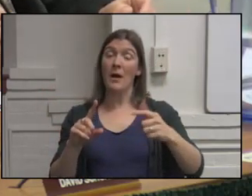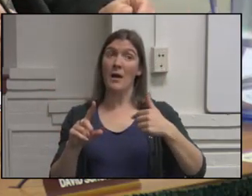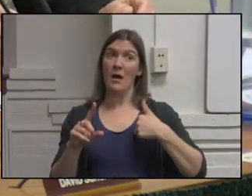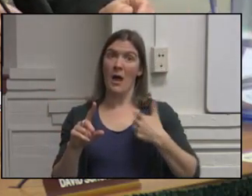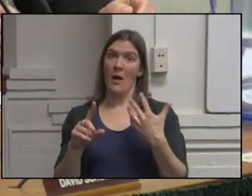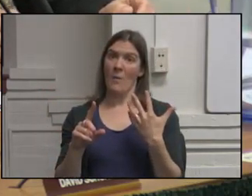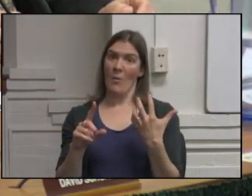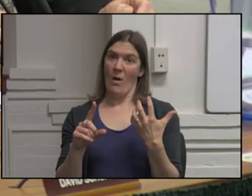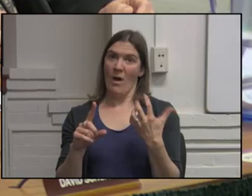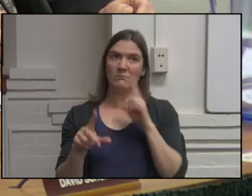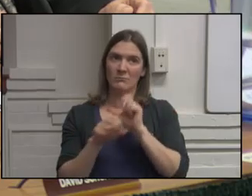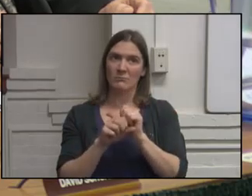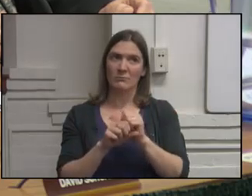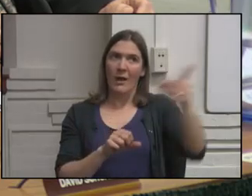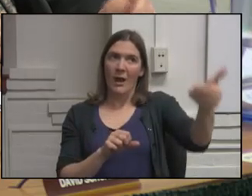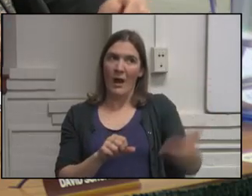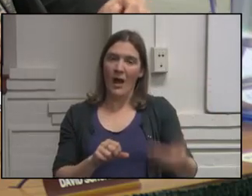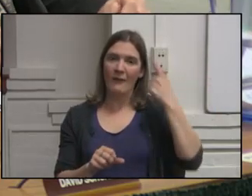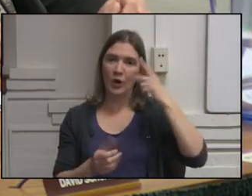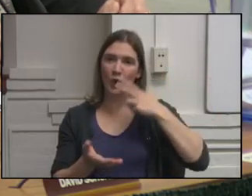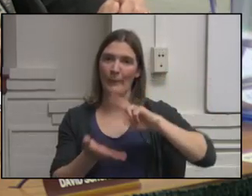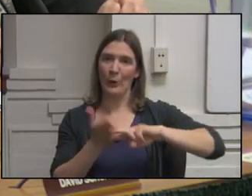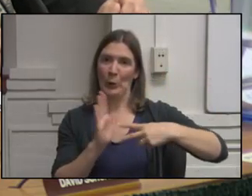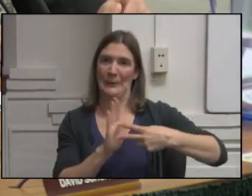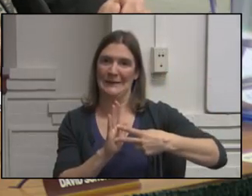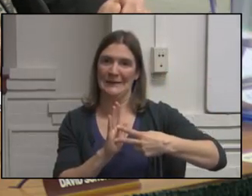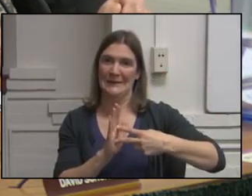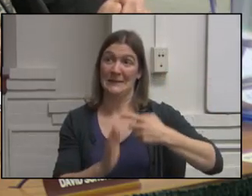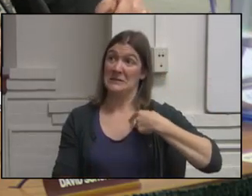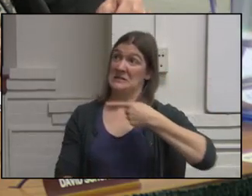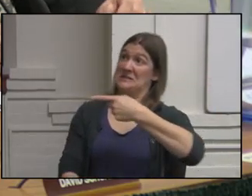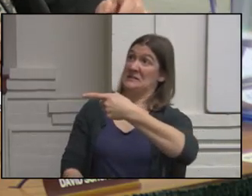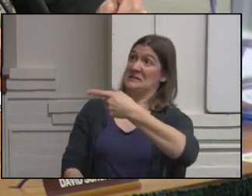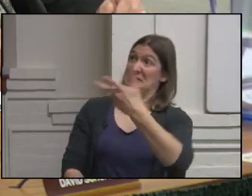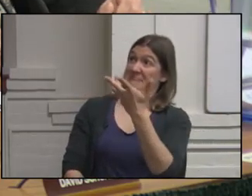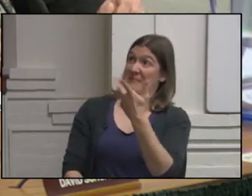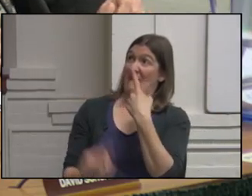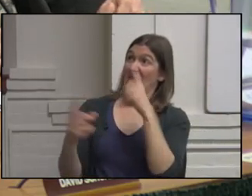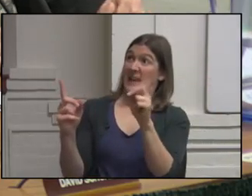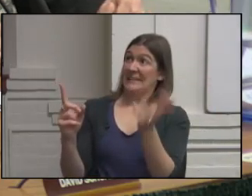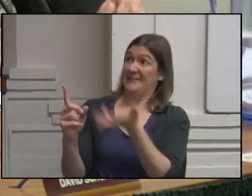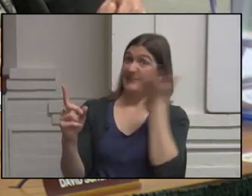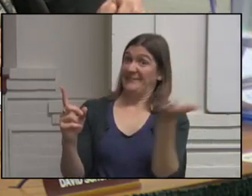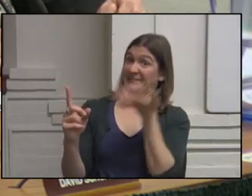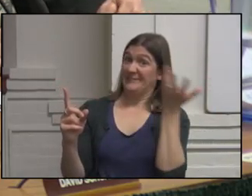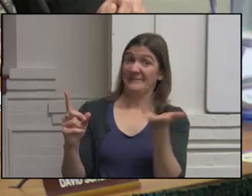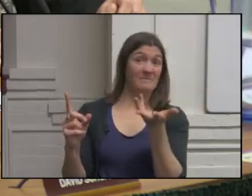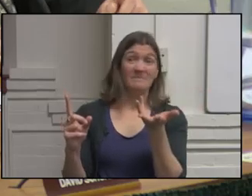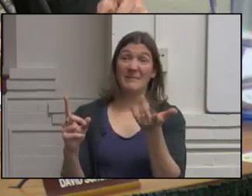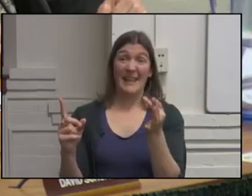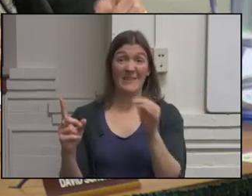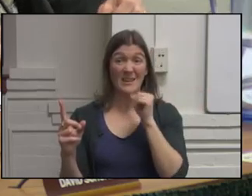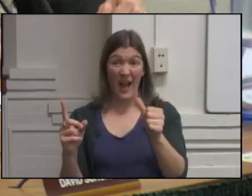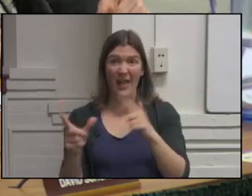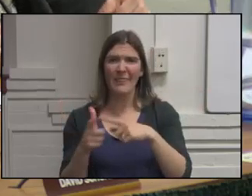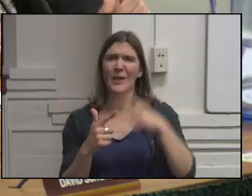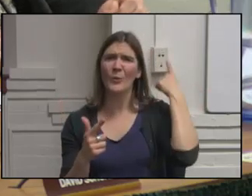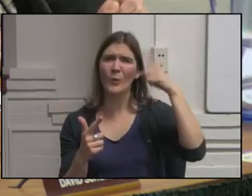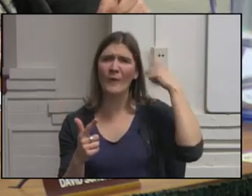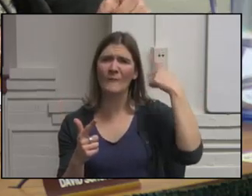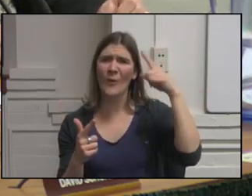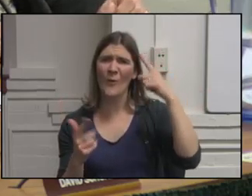general. But if I don't see how that's really going to be an effective tool for our world and